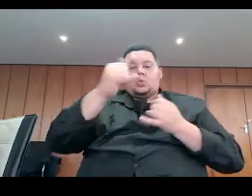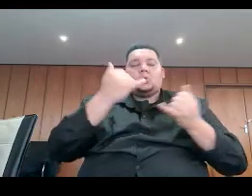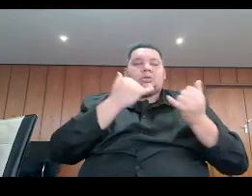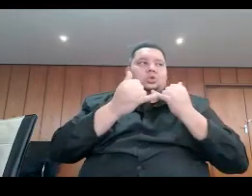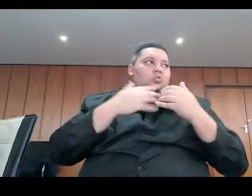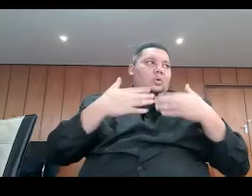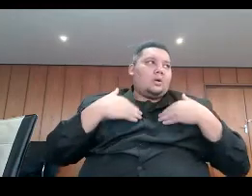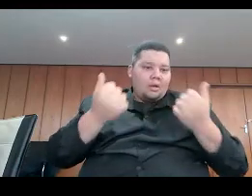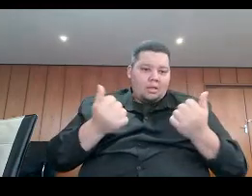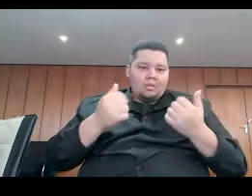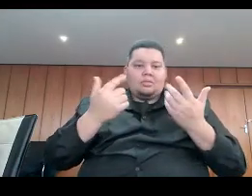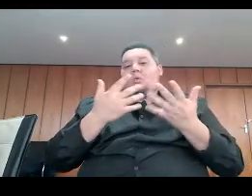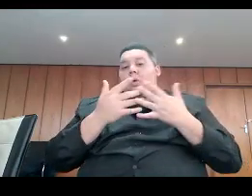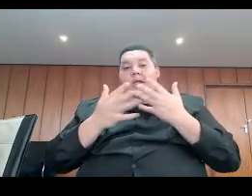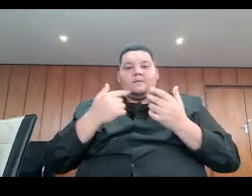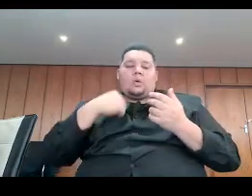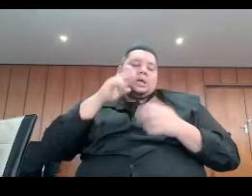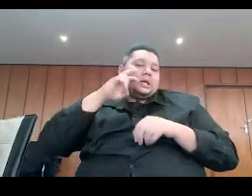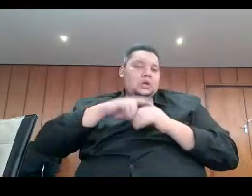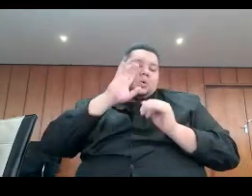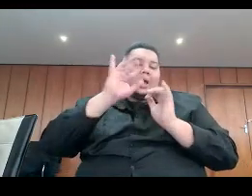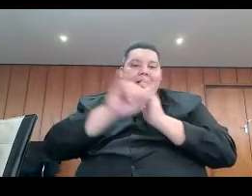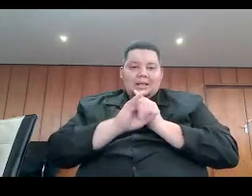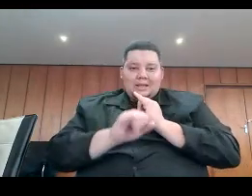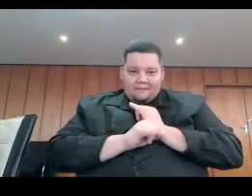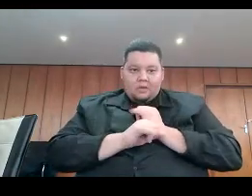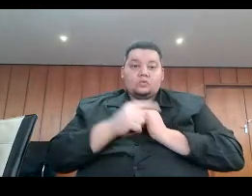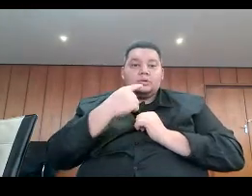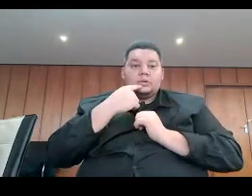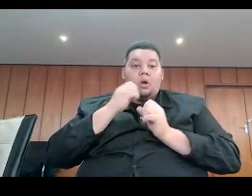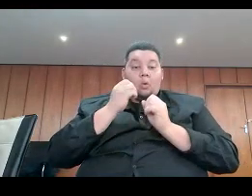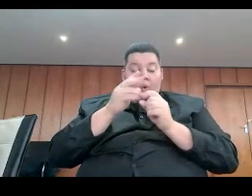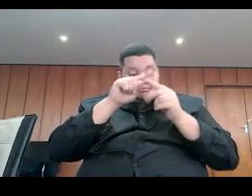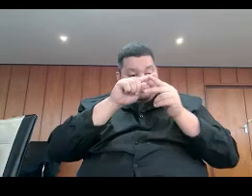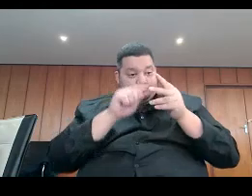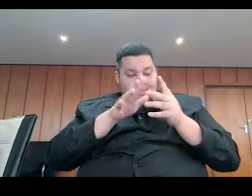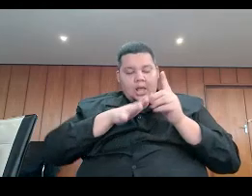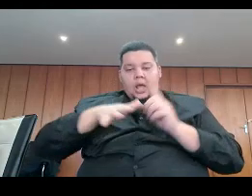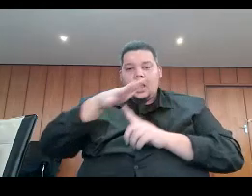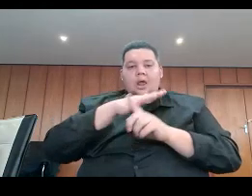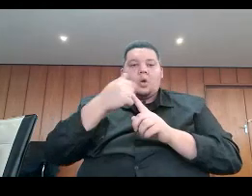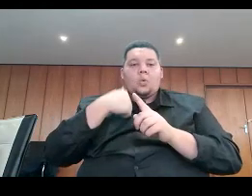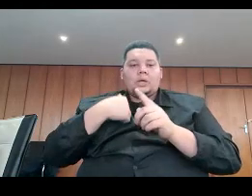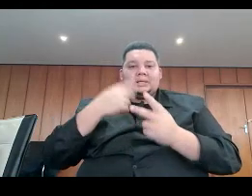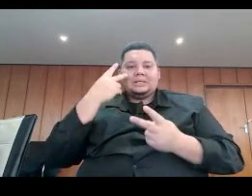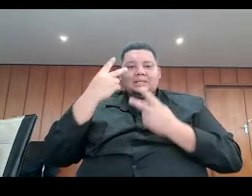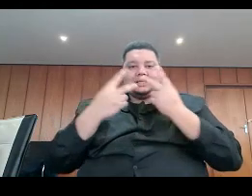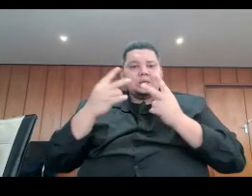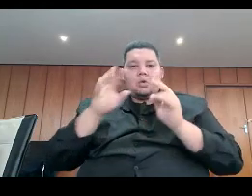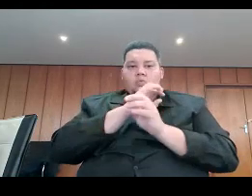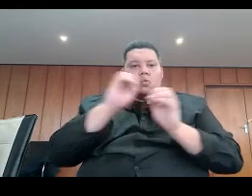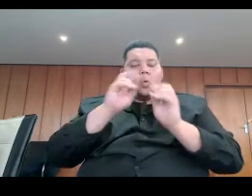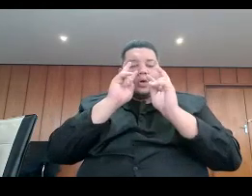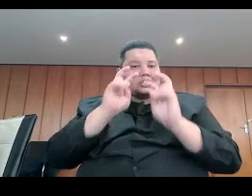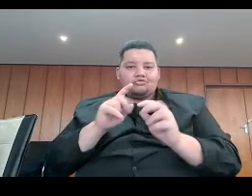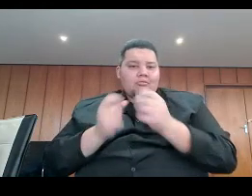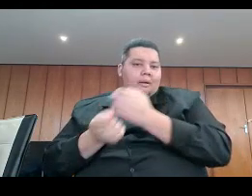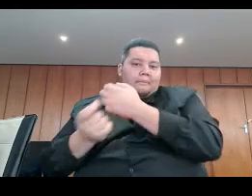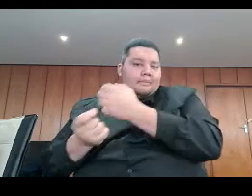health identified. And so again, saying where are the areas where we see no research